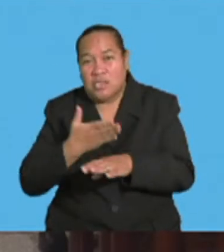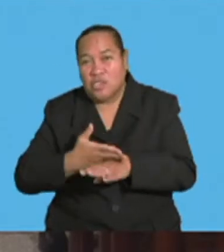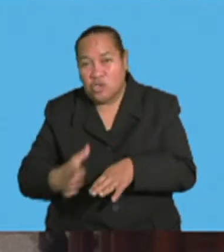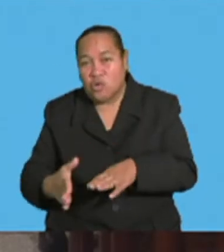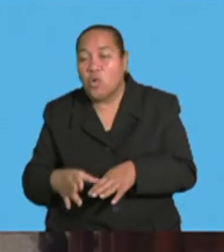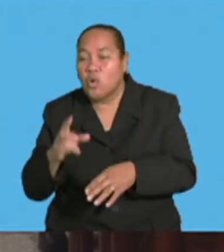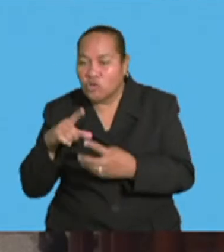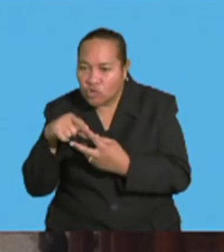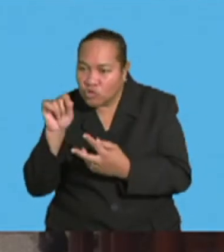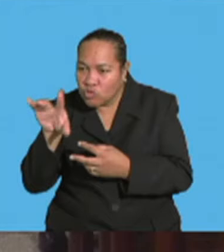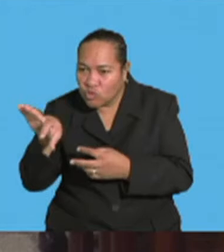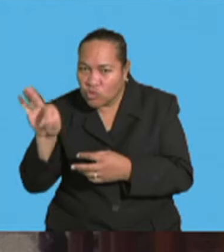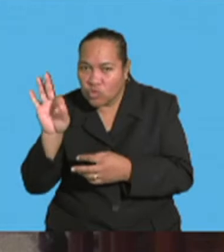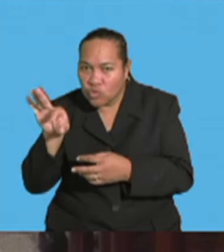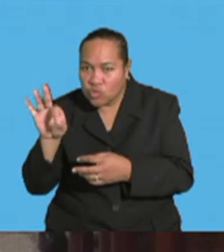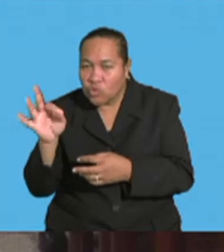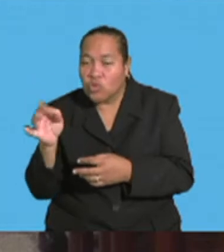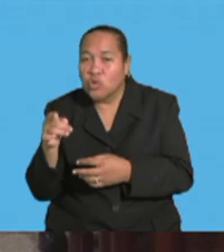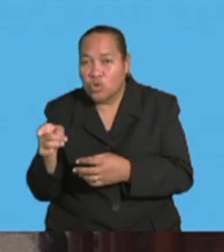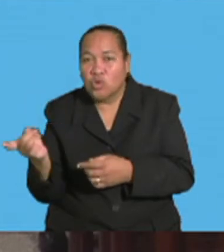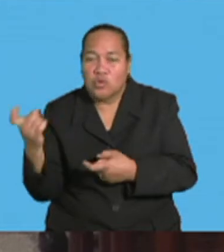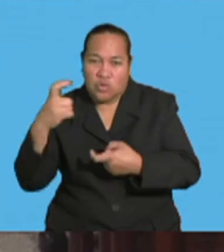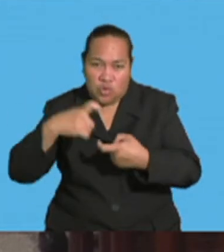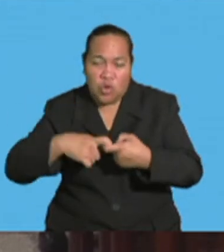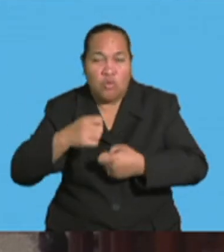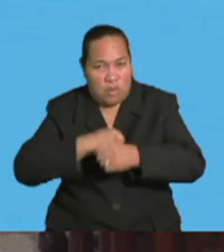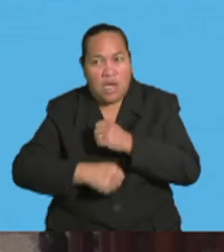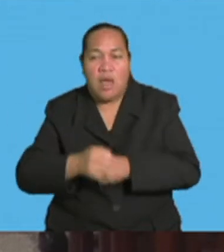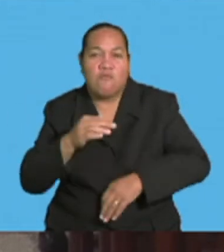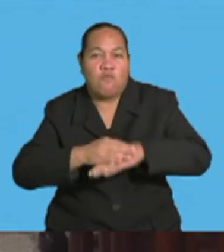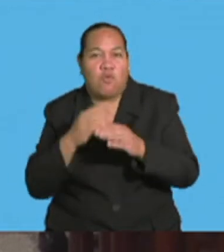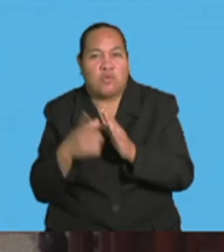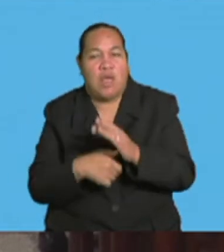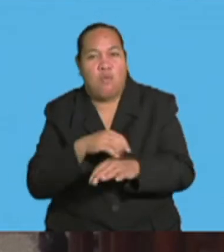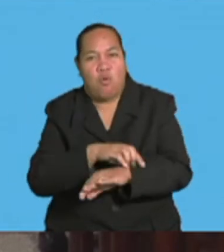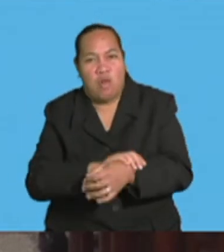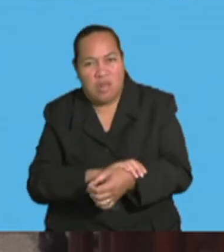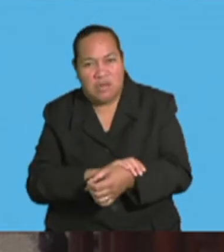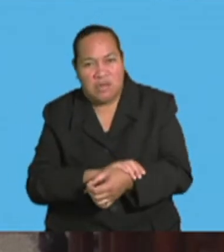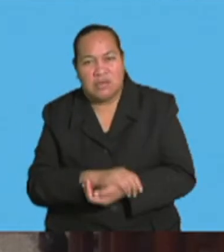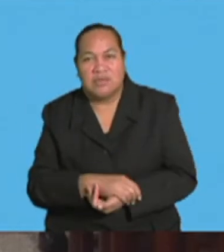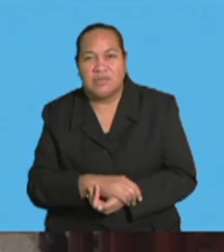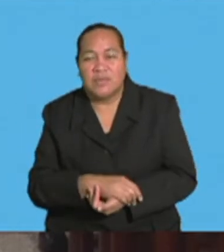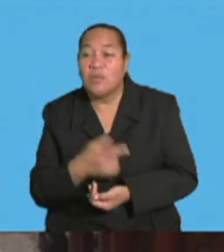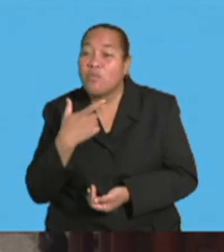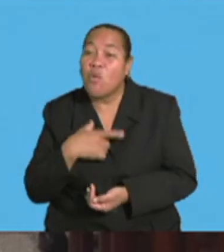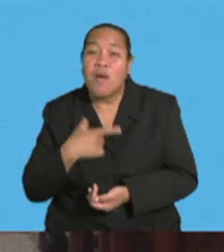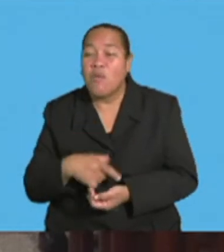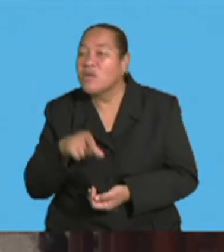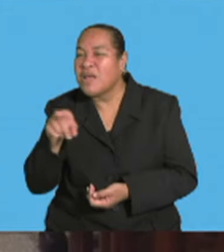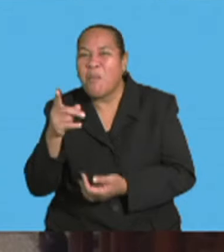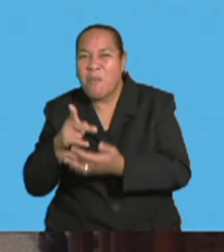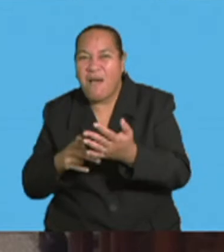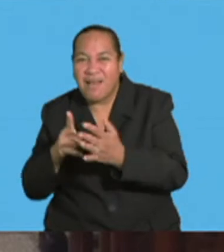is those that the serving special constables to be regularized. For obvious reasons, they are already experienced,